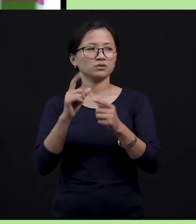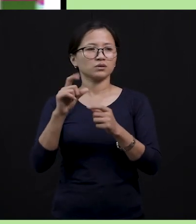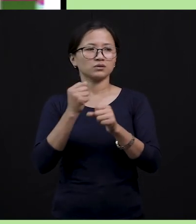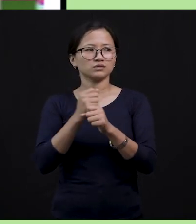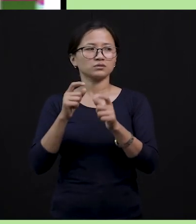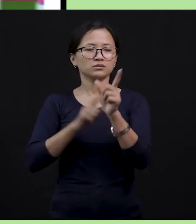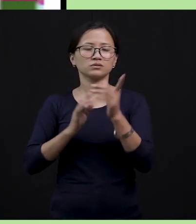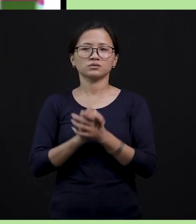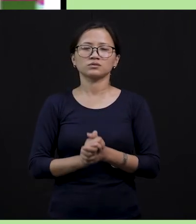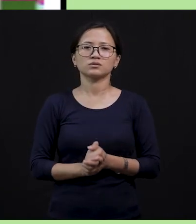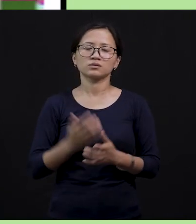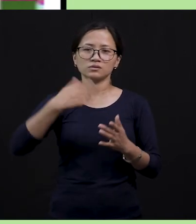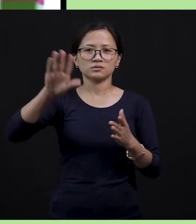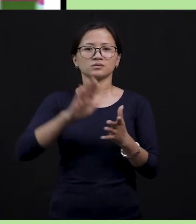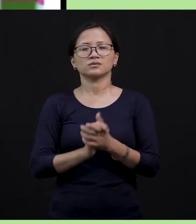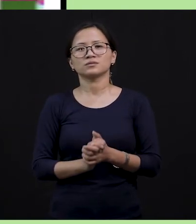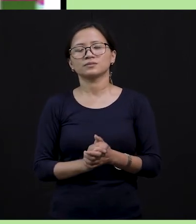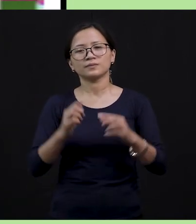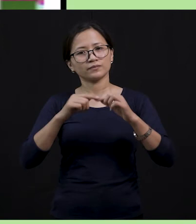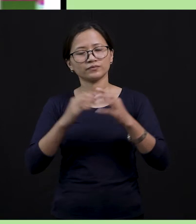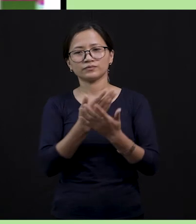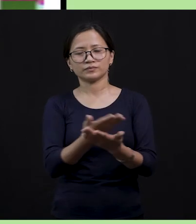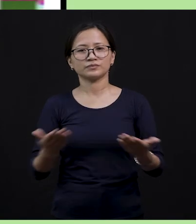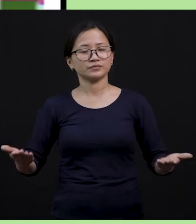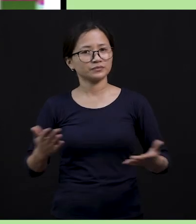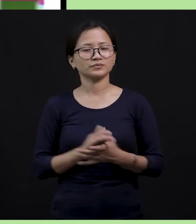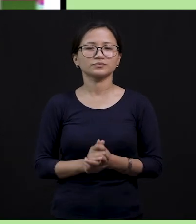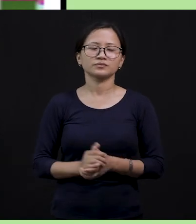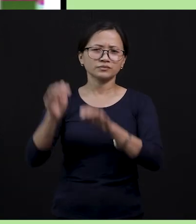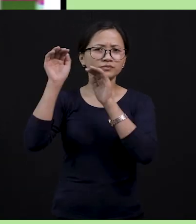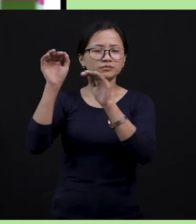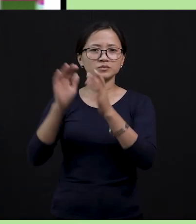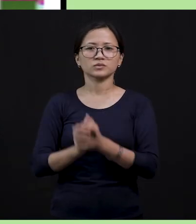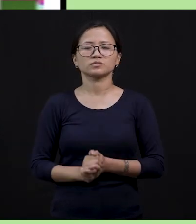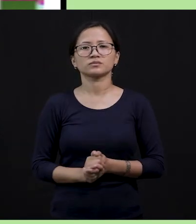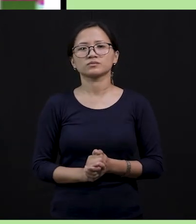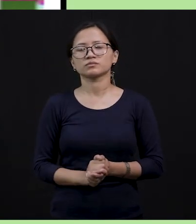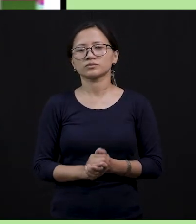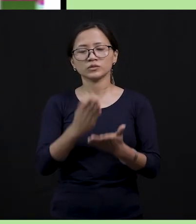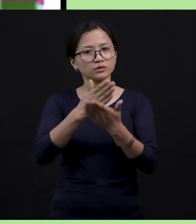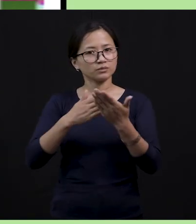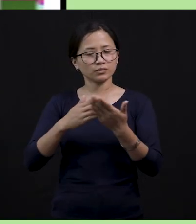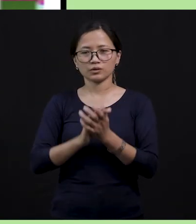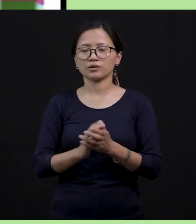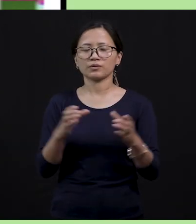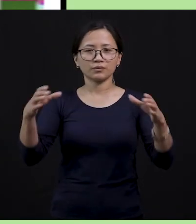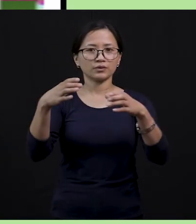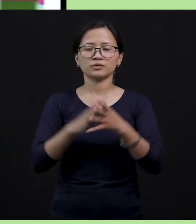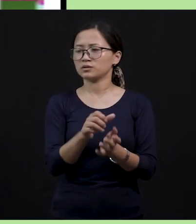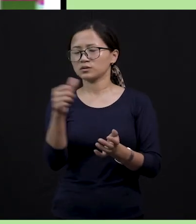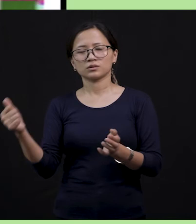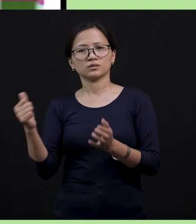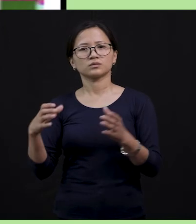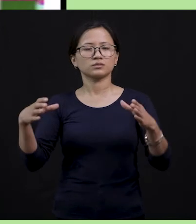that ideology, you go and vote for them. So if you support those ideologies, that is the party for you. If you support some